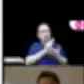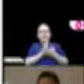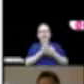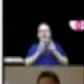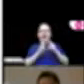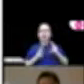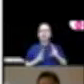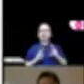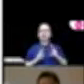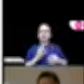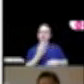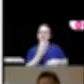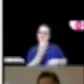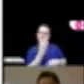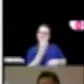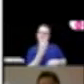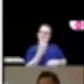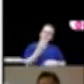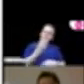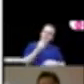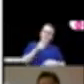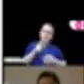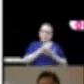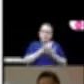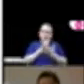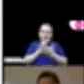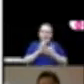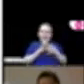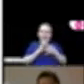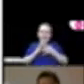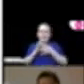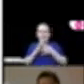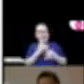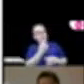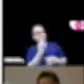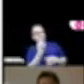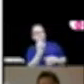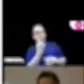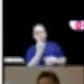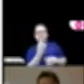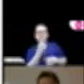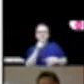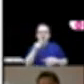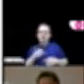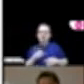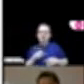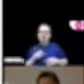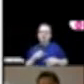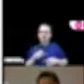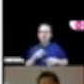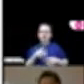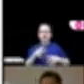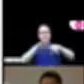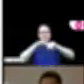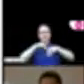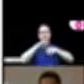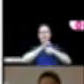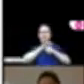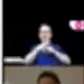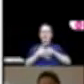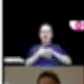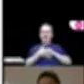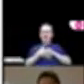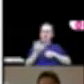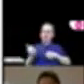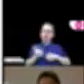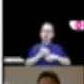maybe four or three people. If one of them is got COVID, they also supposed to